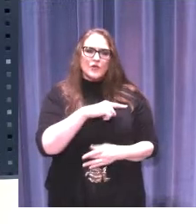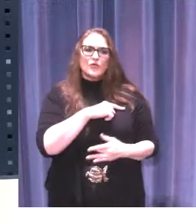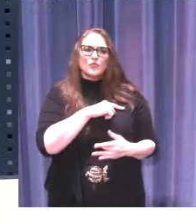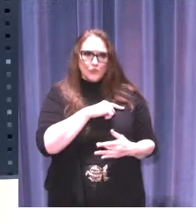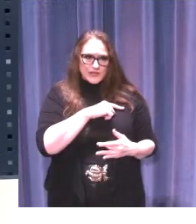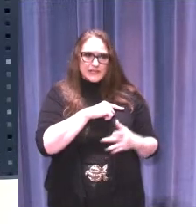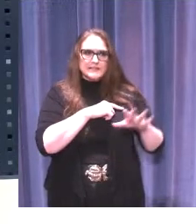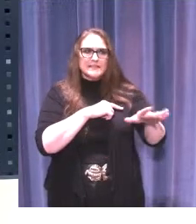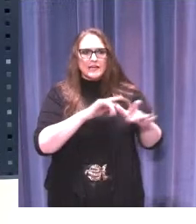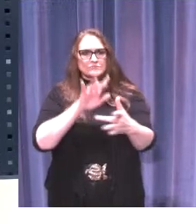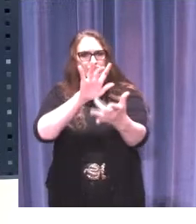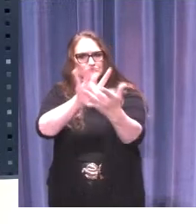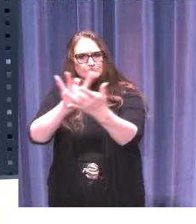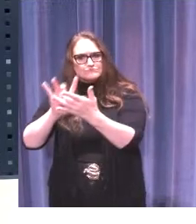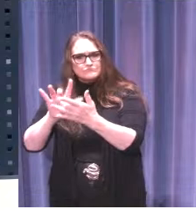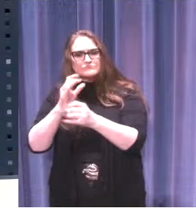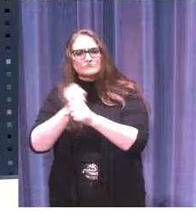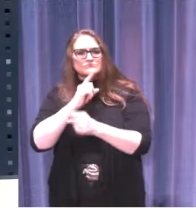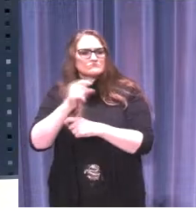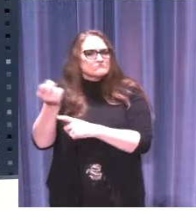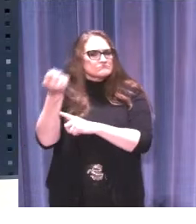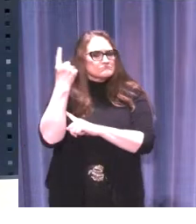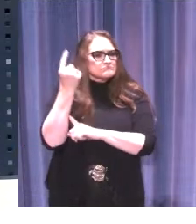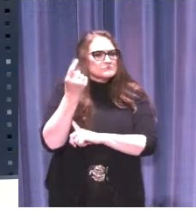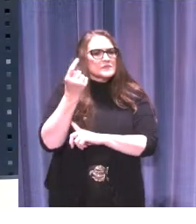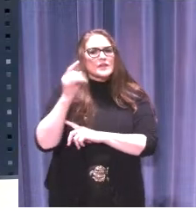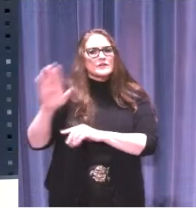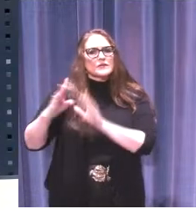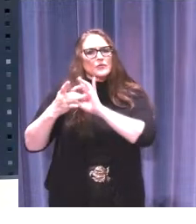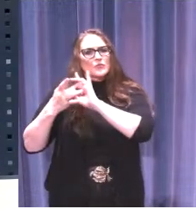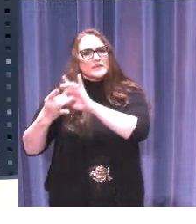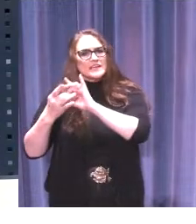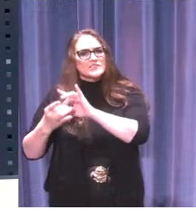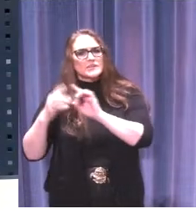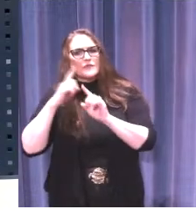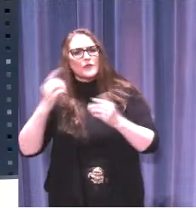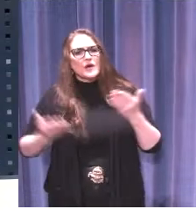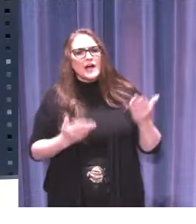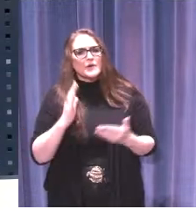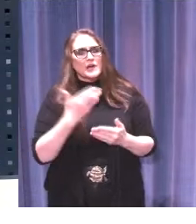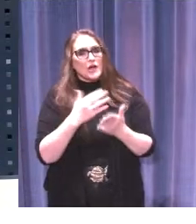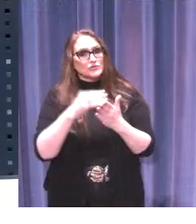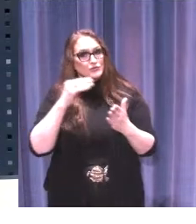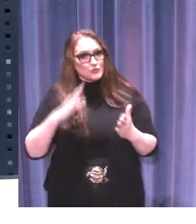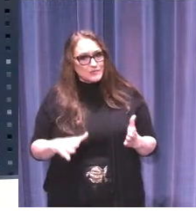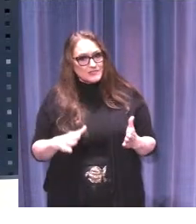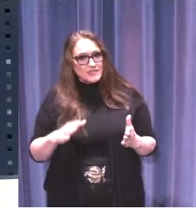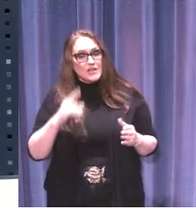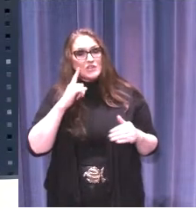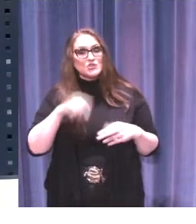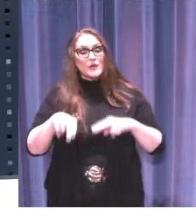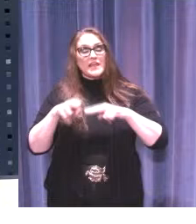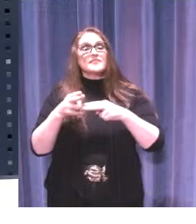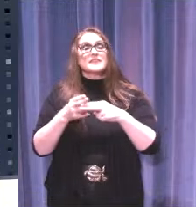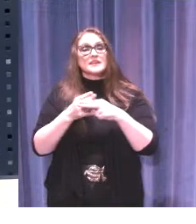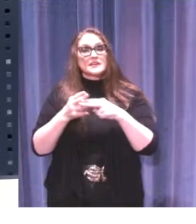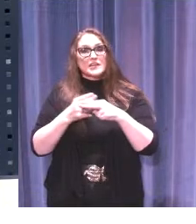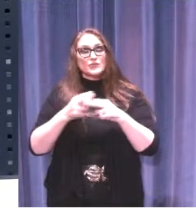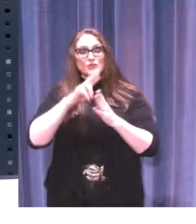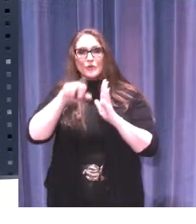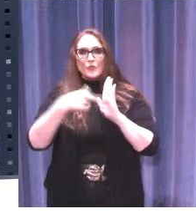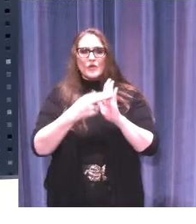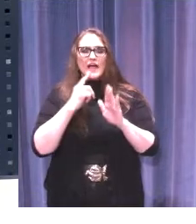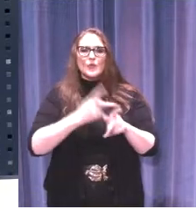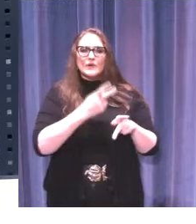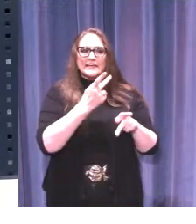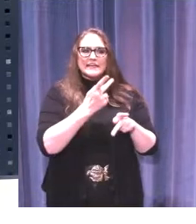base and understand what relationships they have for hiring our students. So in this interim role, I would keep the